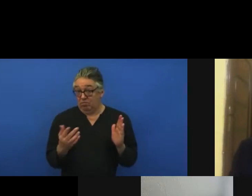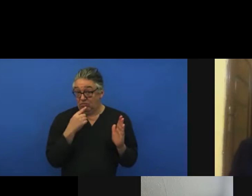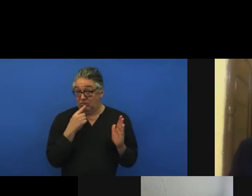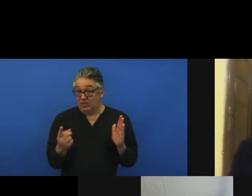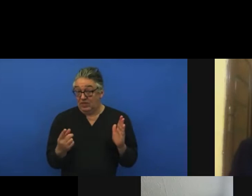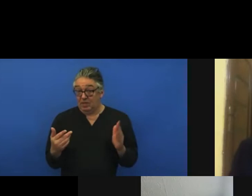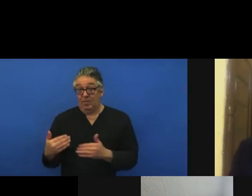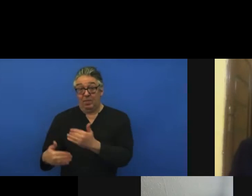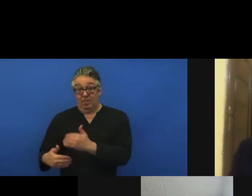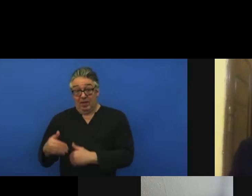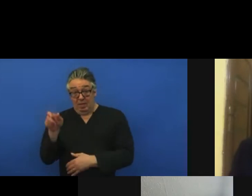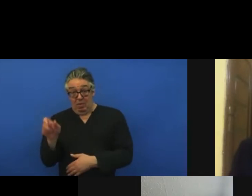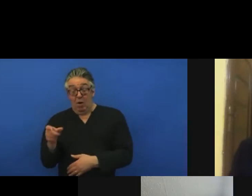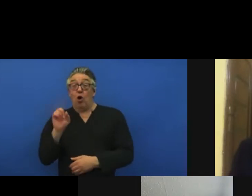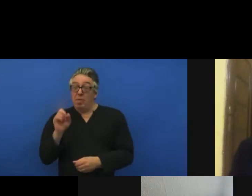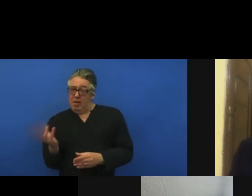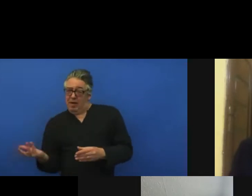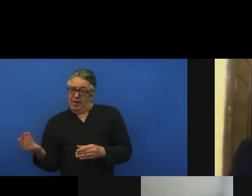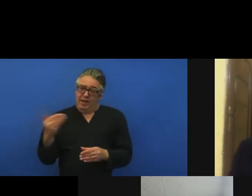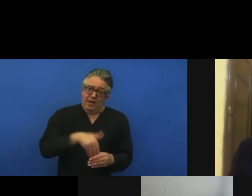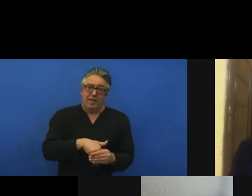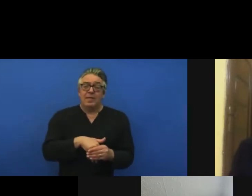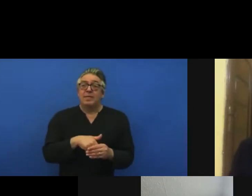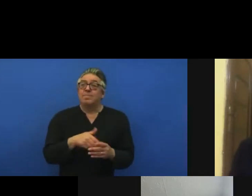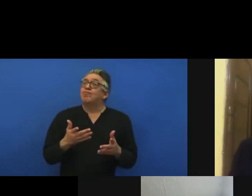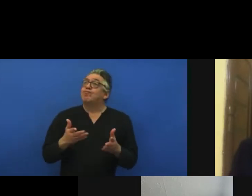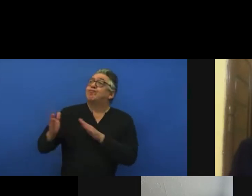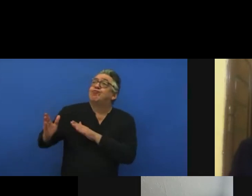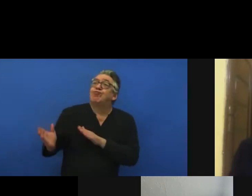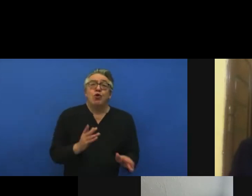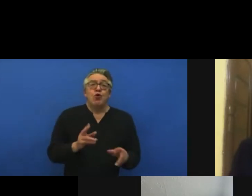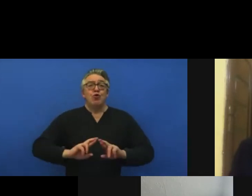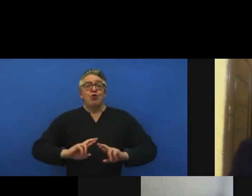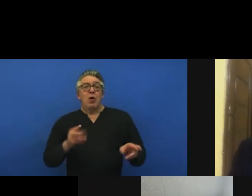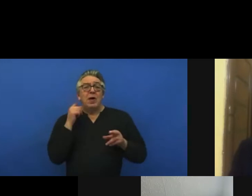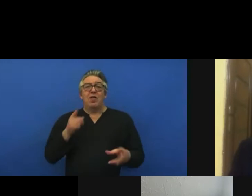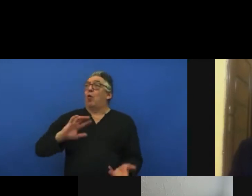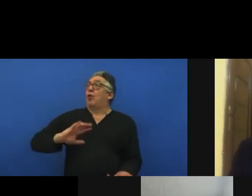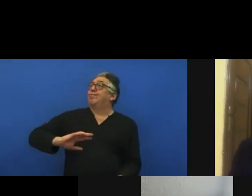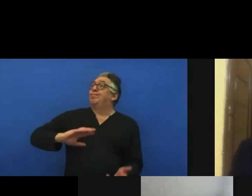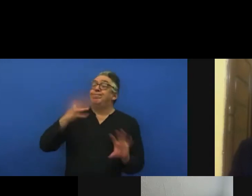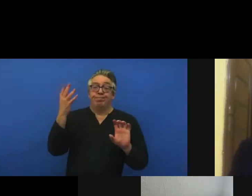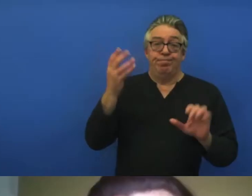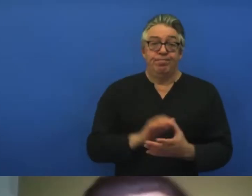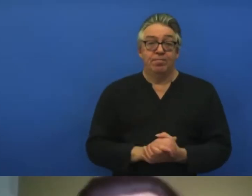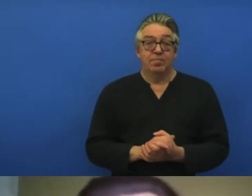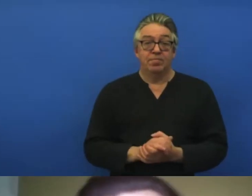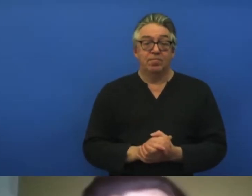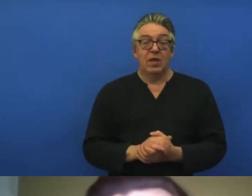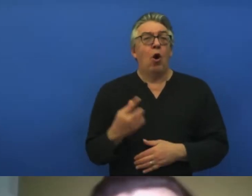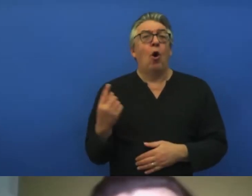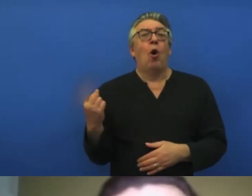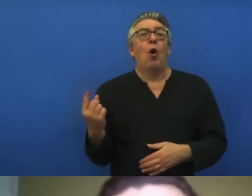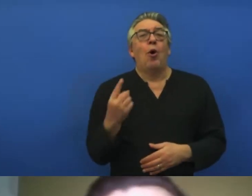involved in disaster risk preparedness, and not only their interests have to be